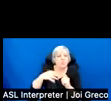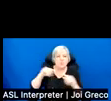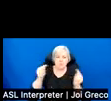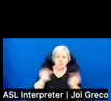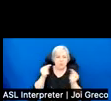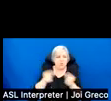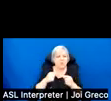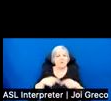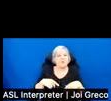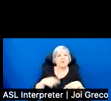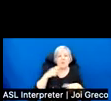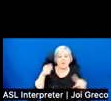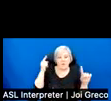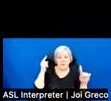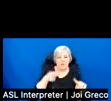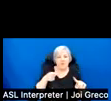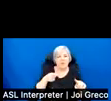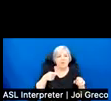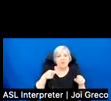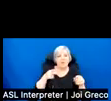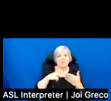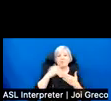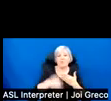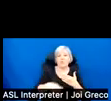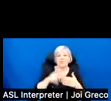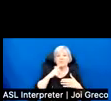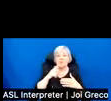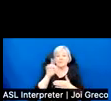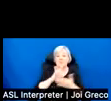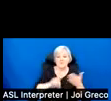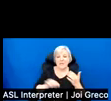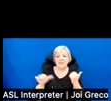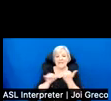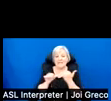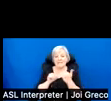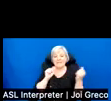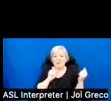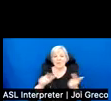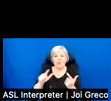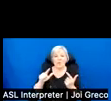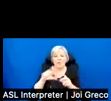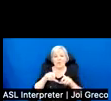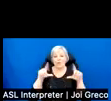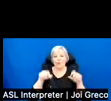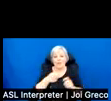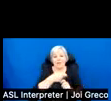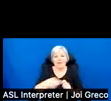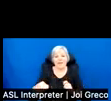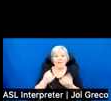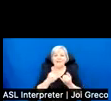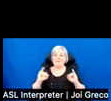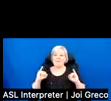aim of this project for them was to design an assistive device that will allow all card players and their caregivers to play